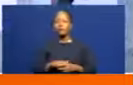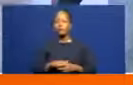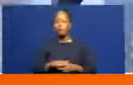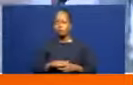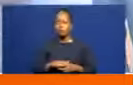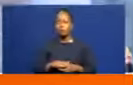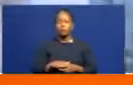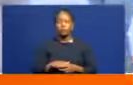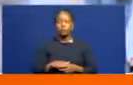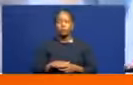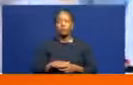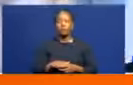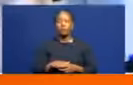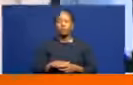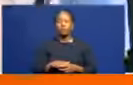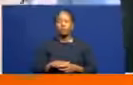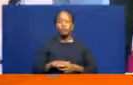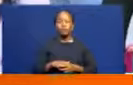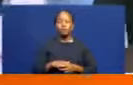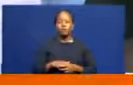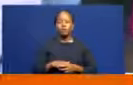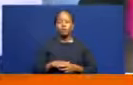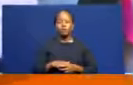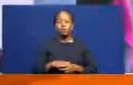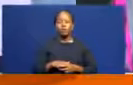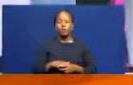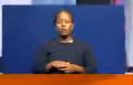Anthony, please join here.